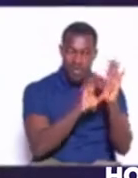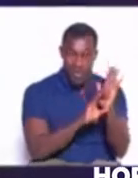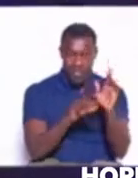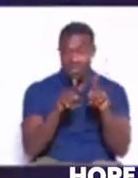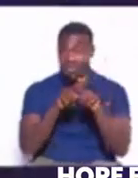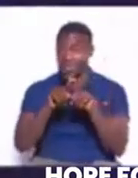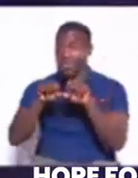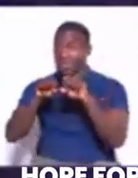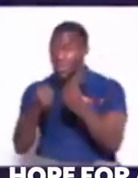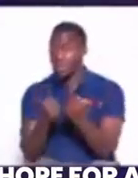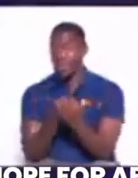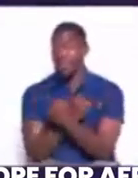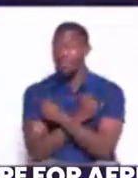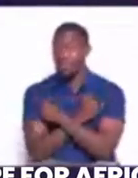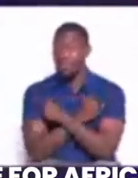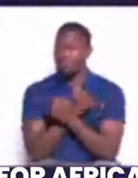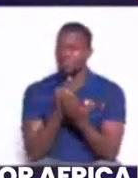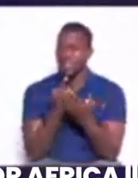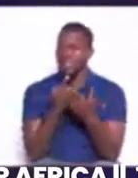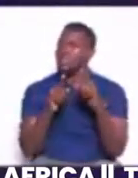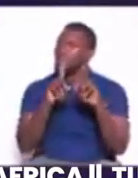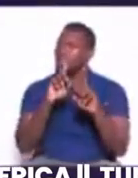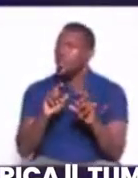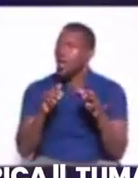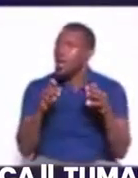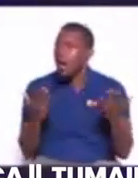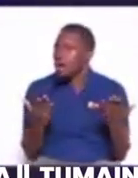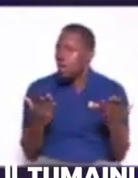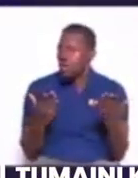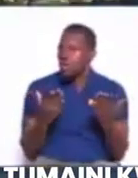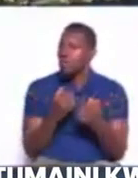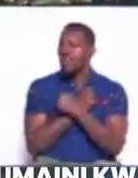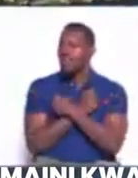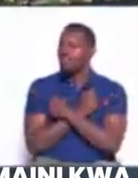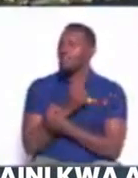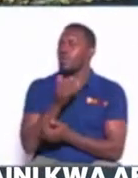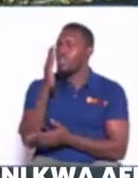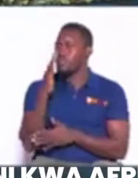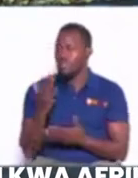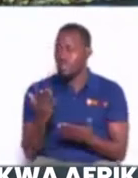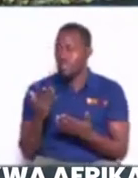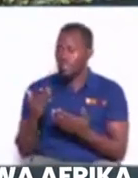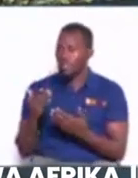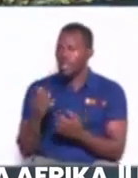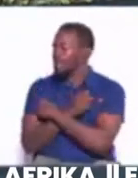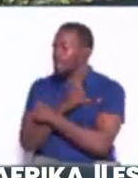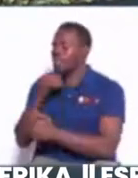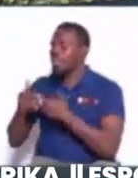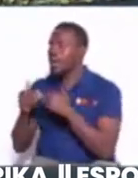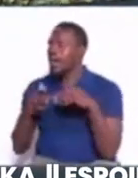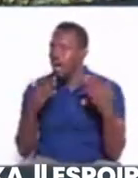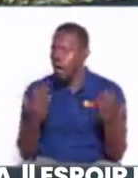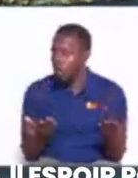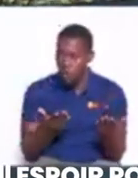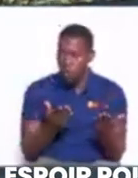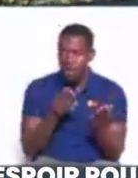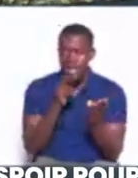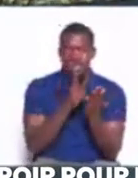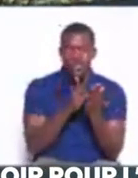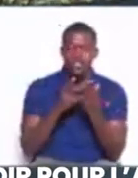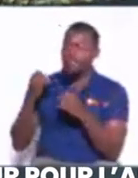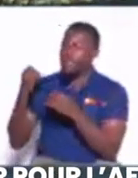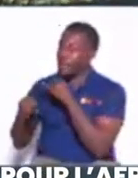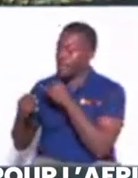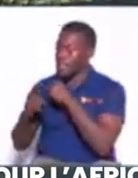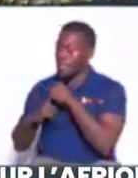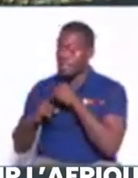God? By obeying him and keeping the first four commandments. How do I love my fellow man? By keeping the last six commandments.